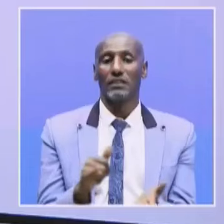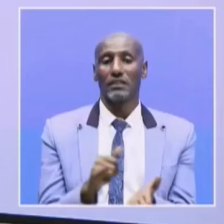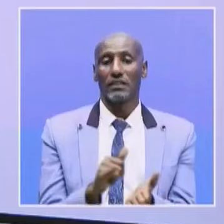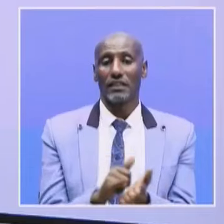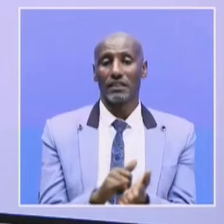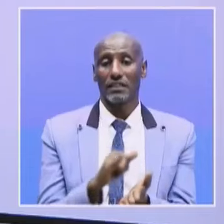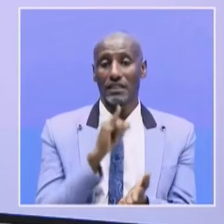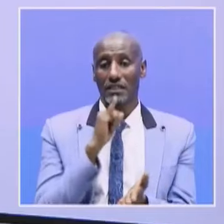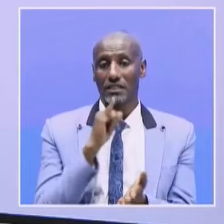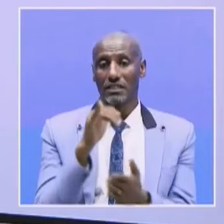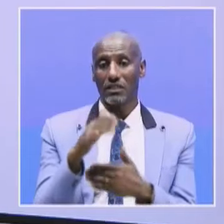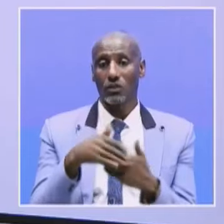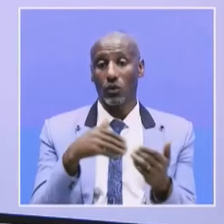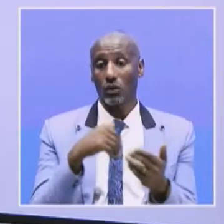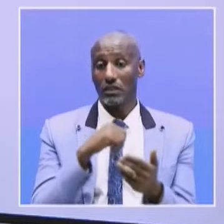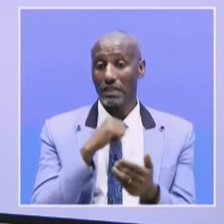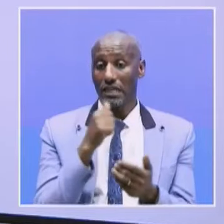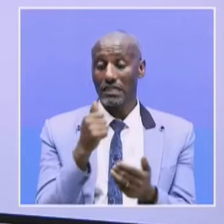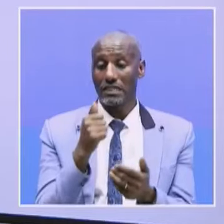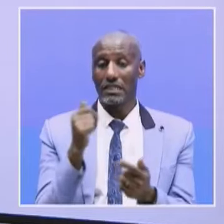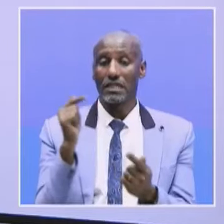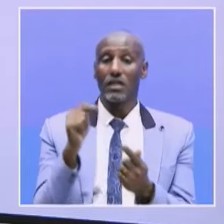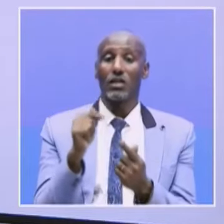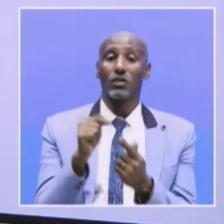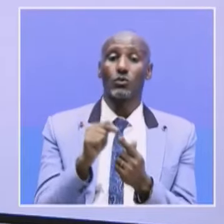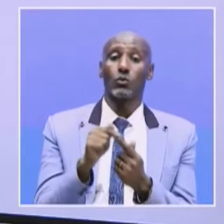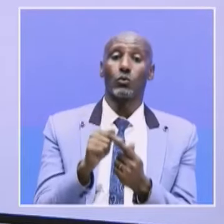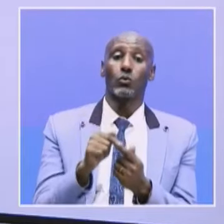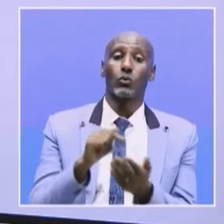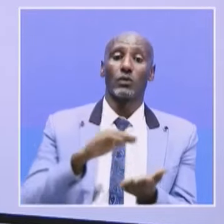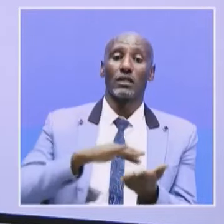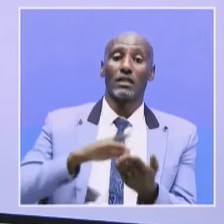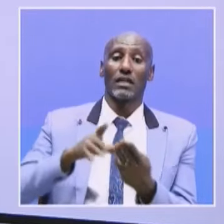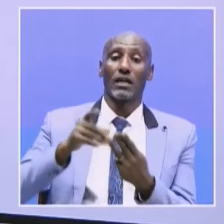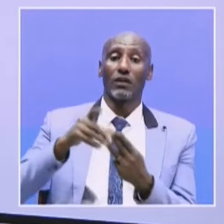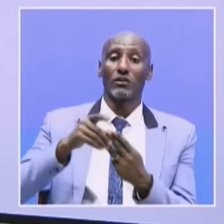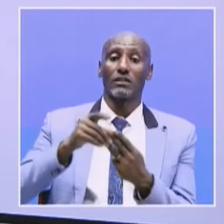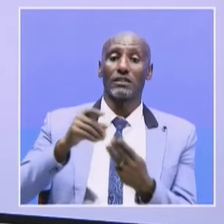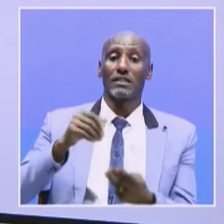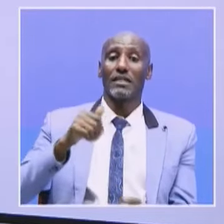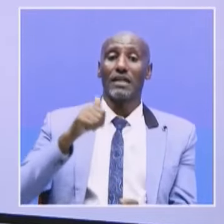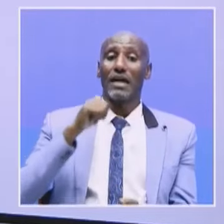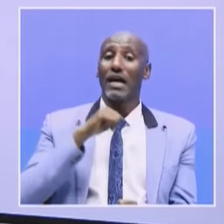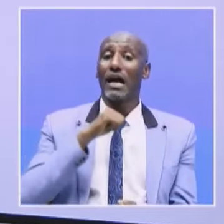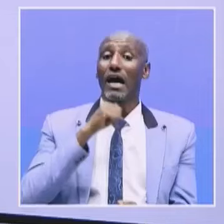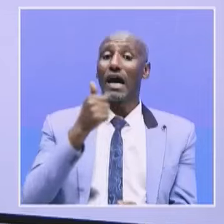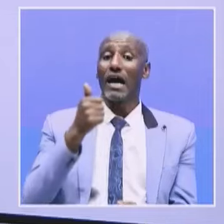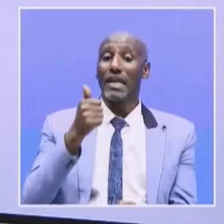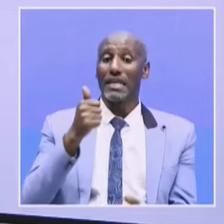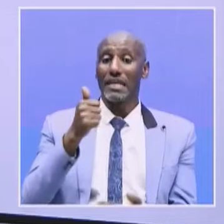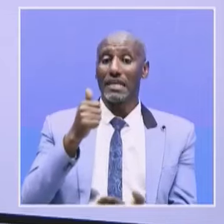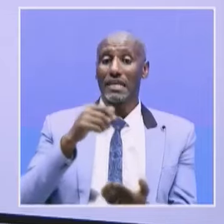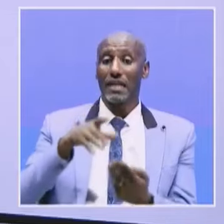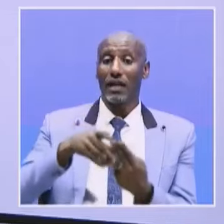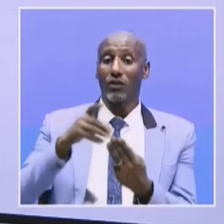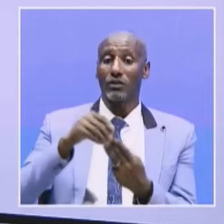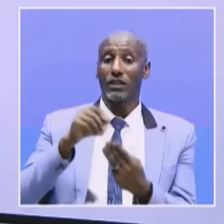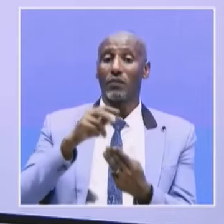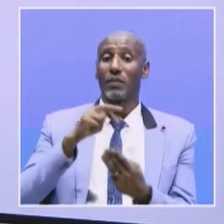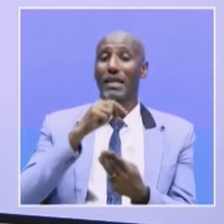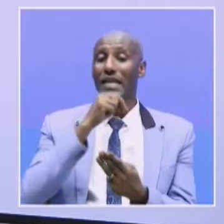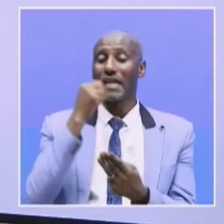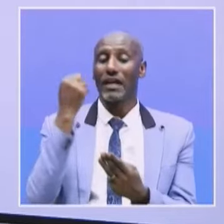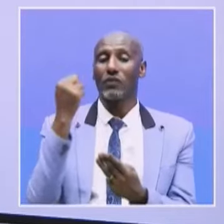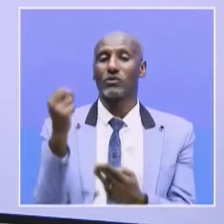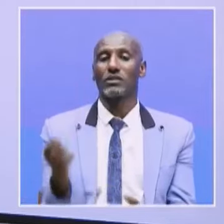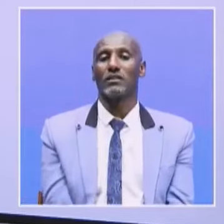to count, and it's called uncountable noun. What we call them? Uncountable noun. So when we